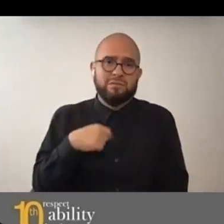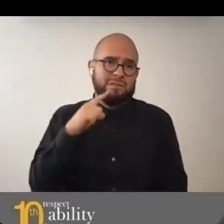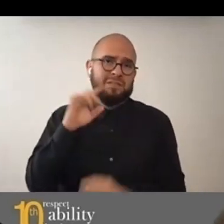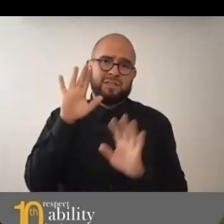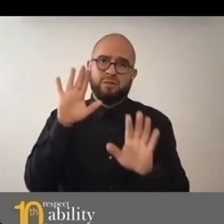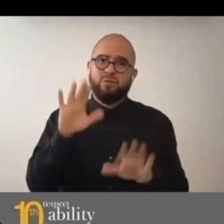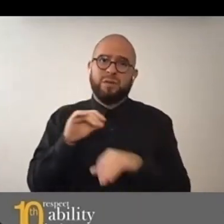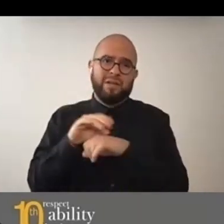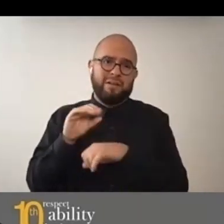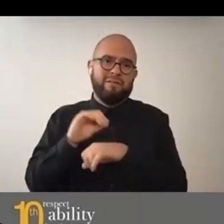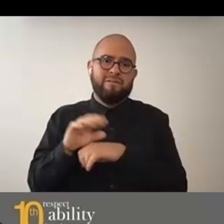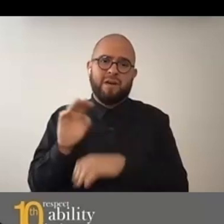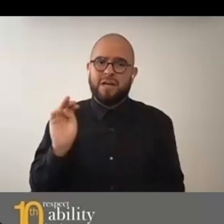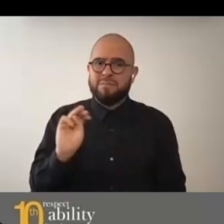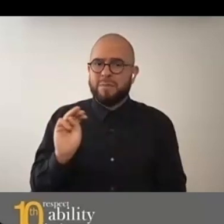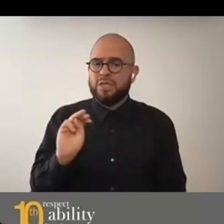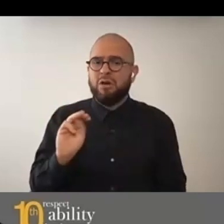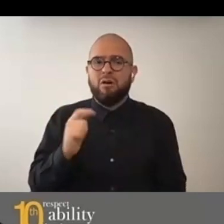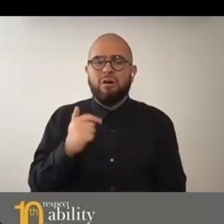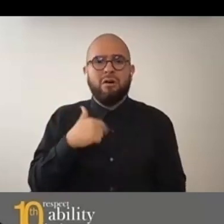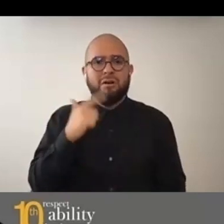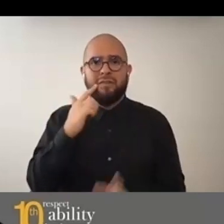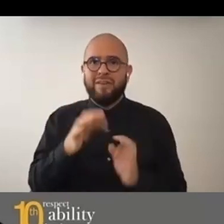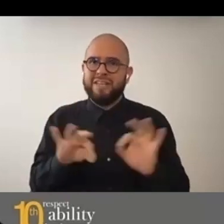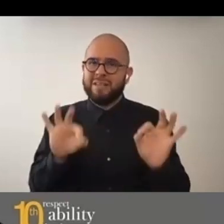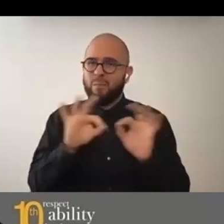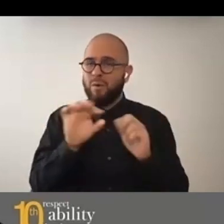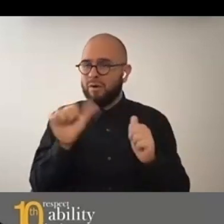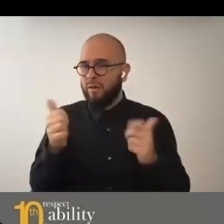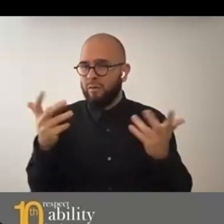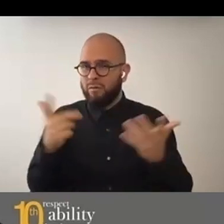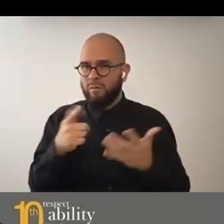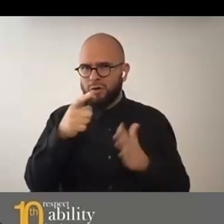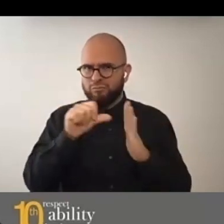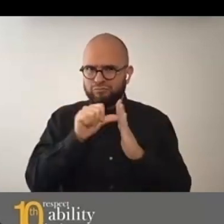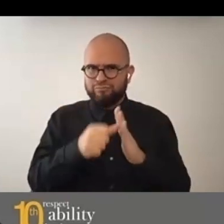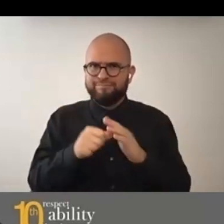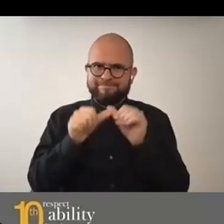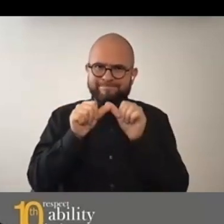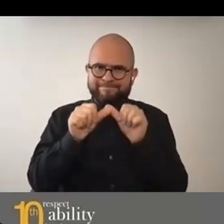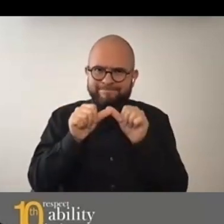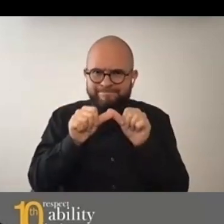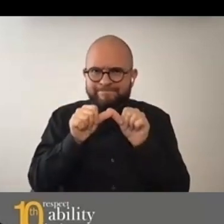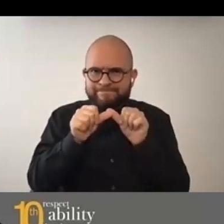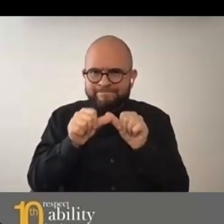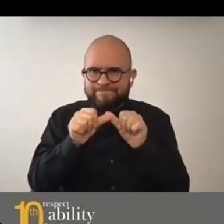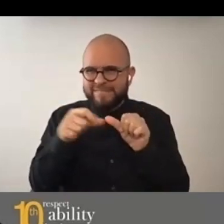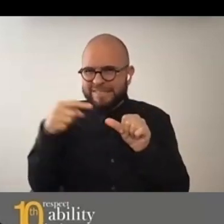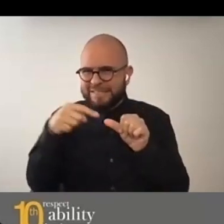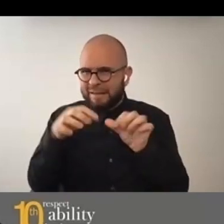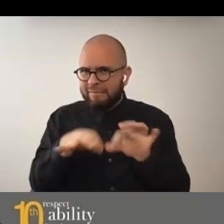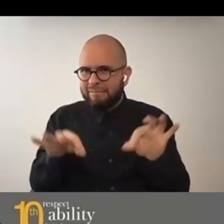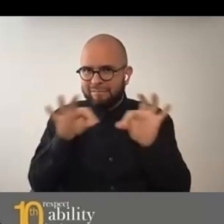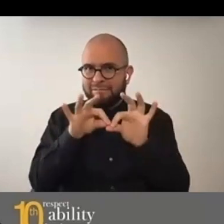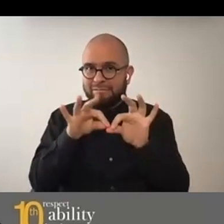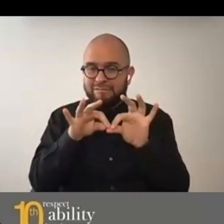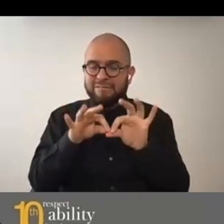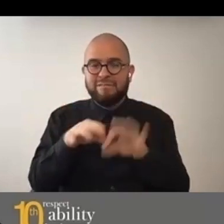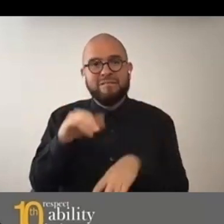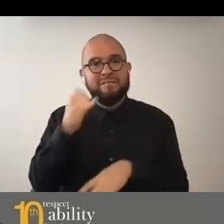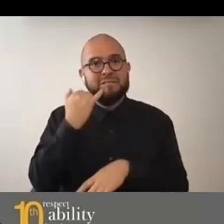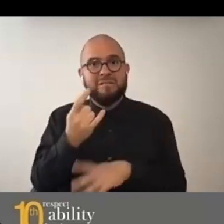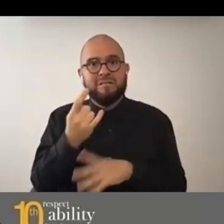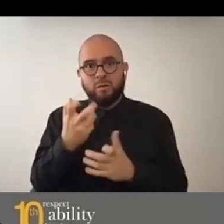think also hearing that persistence is sort of key, right? And making sure that if you are trying to navigate and get